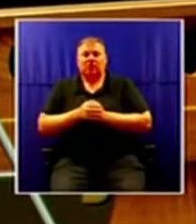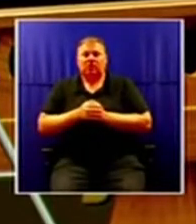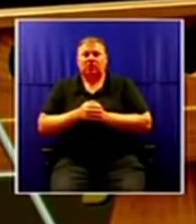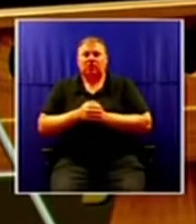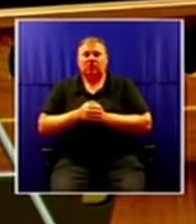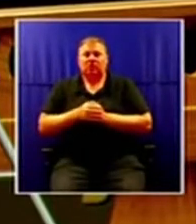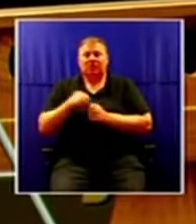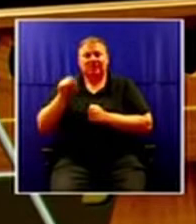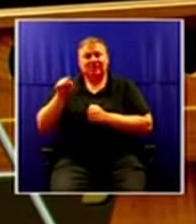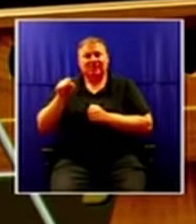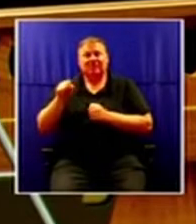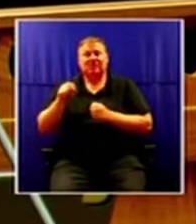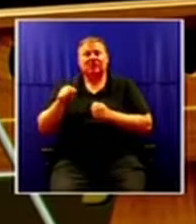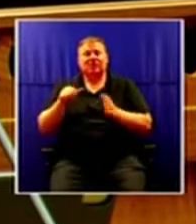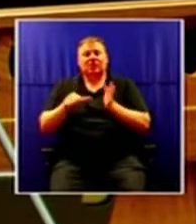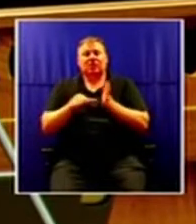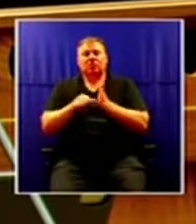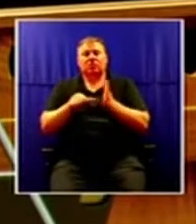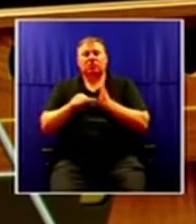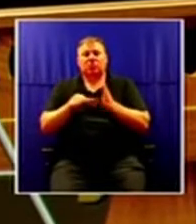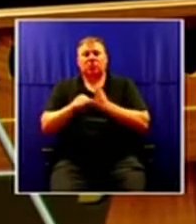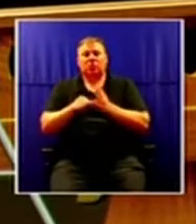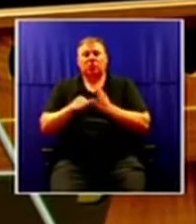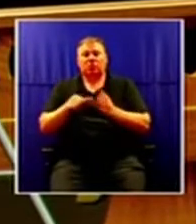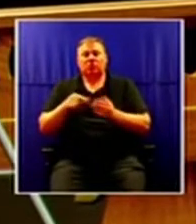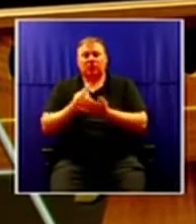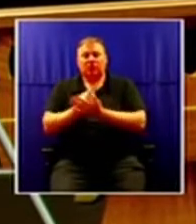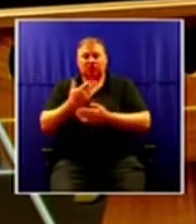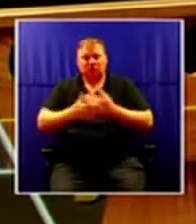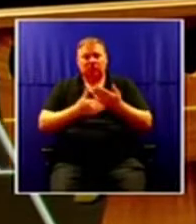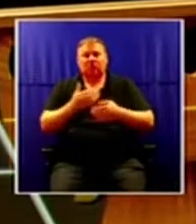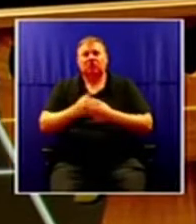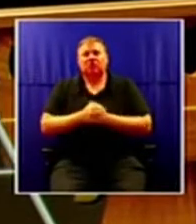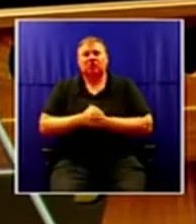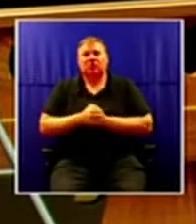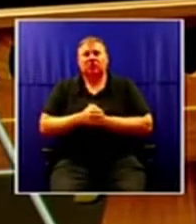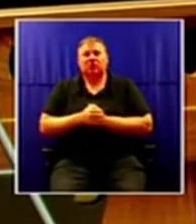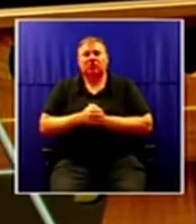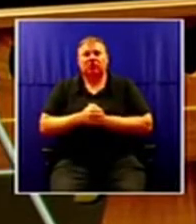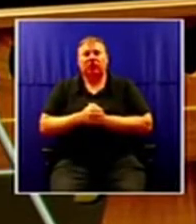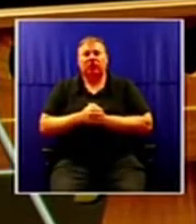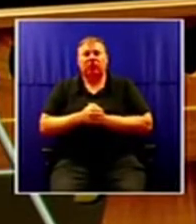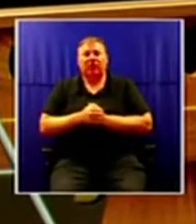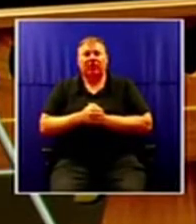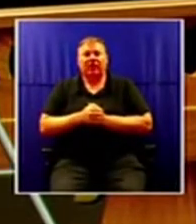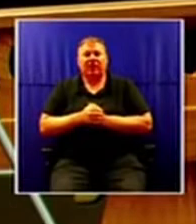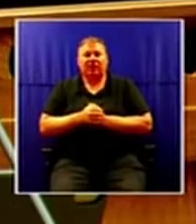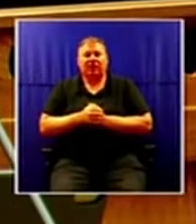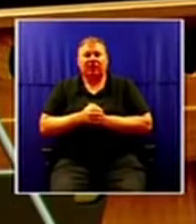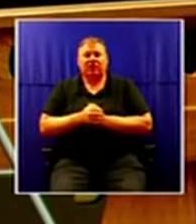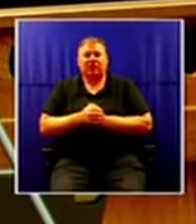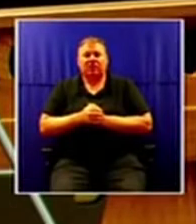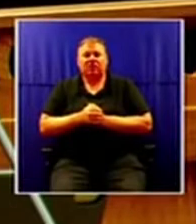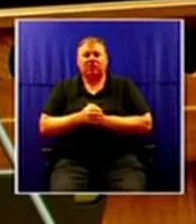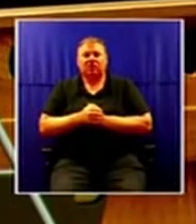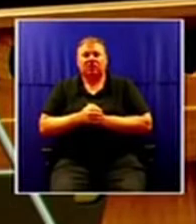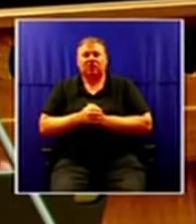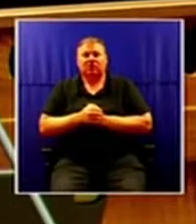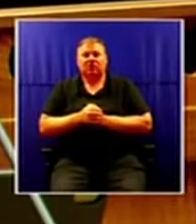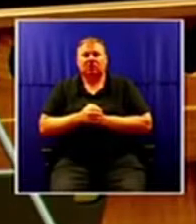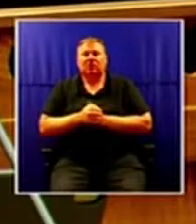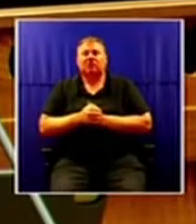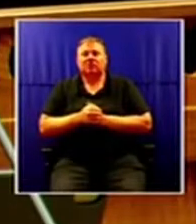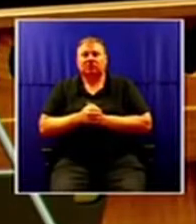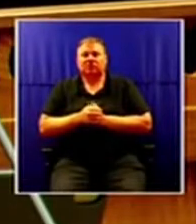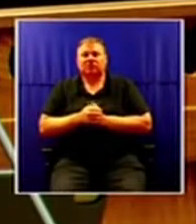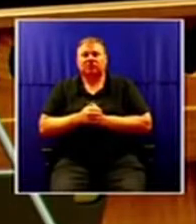reforms. The raising of the licensing threshold for embedded generation, the